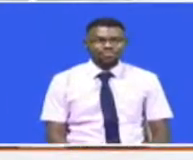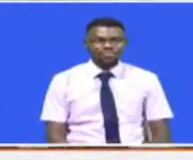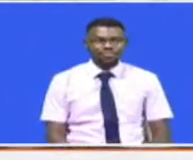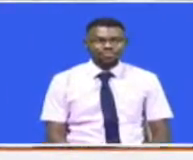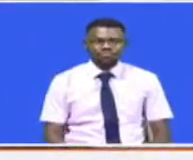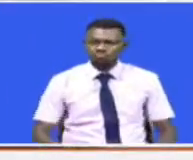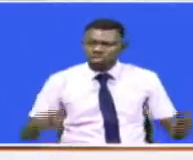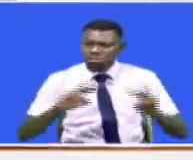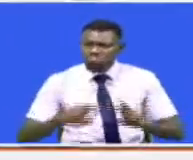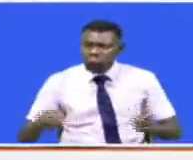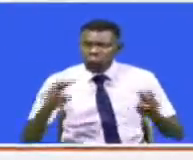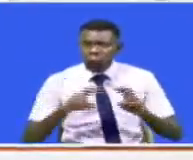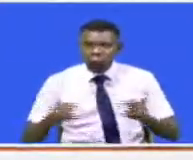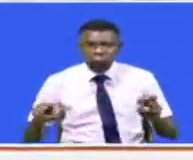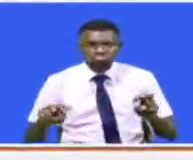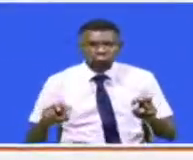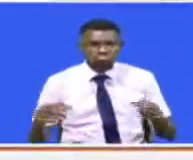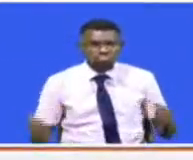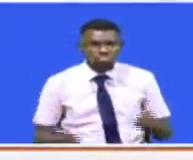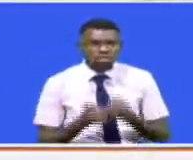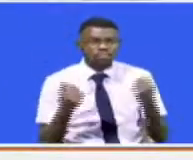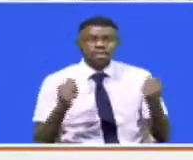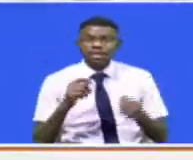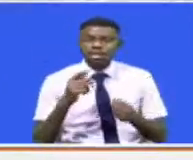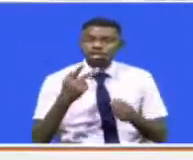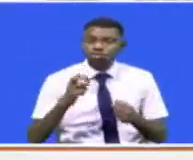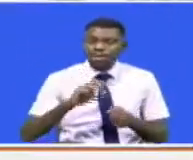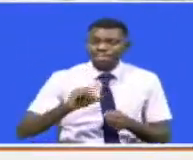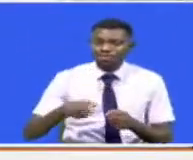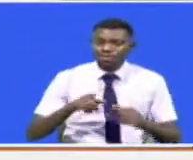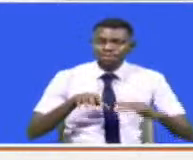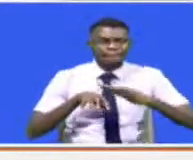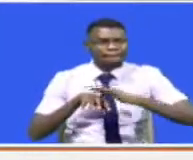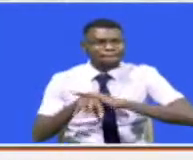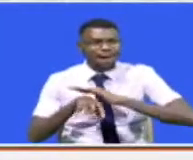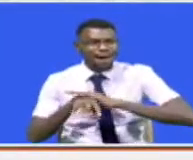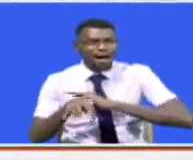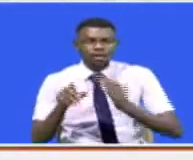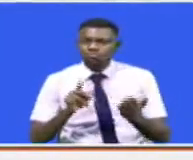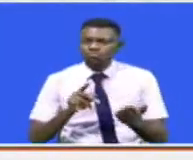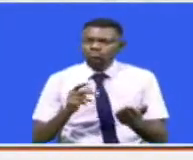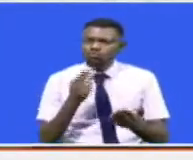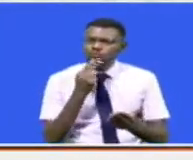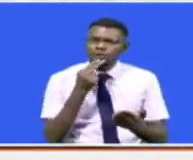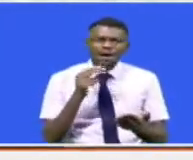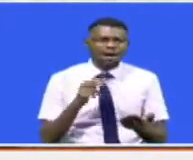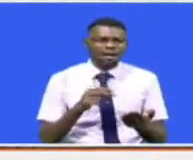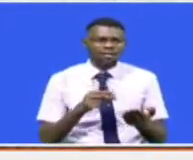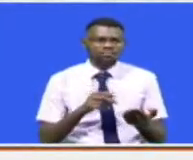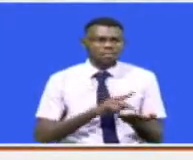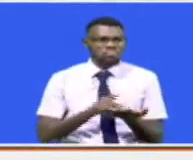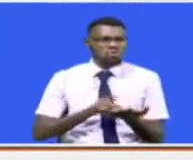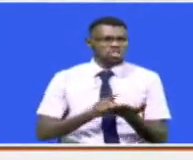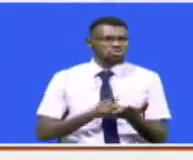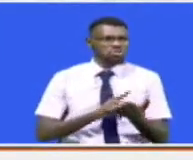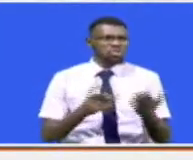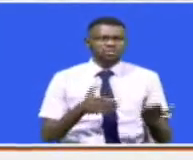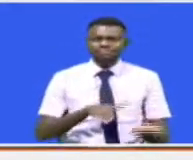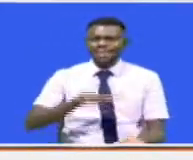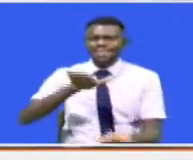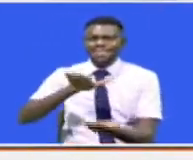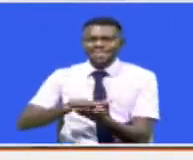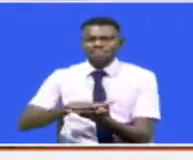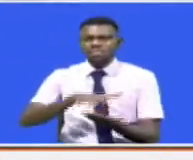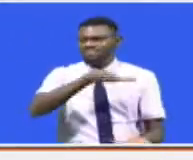As investigations into the disappearance of 20,000 bags of contaminated sugar that had been seized and stored by